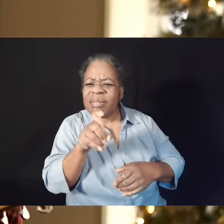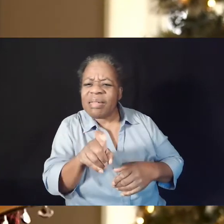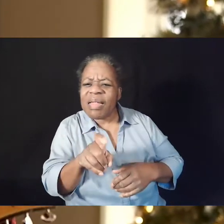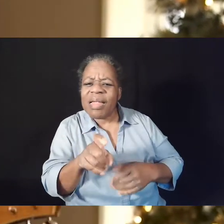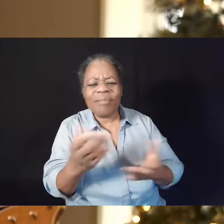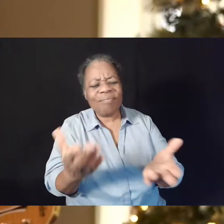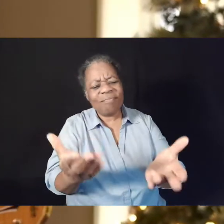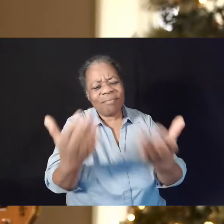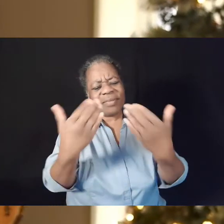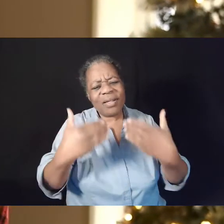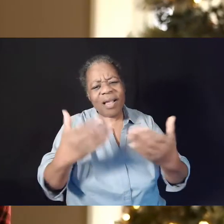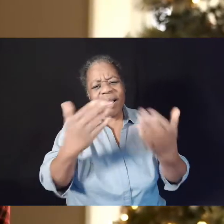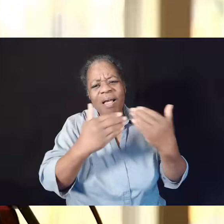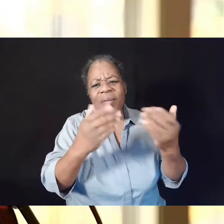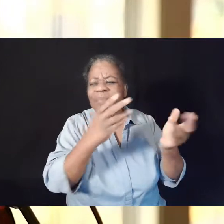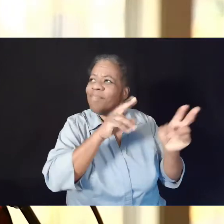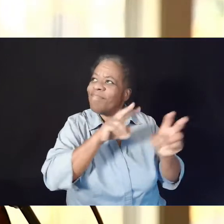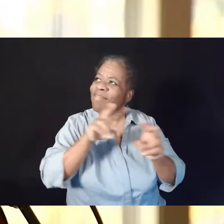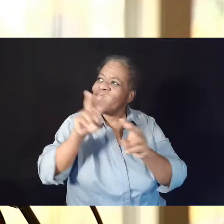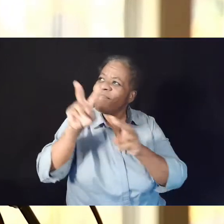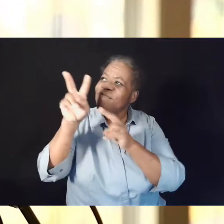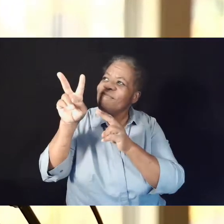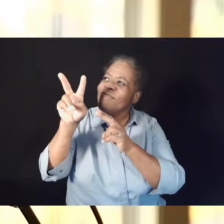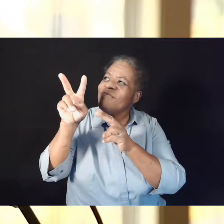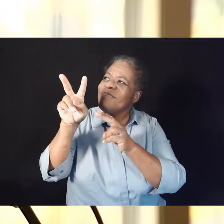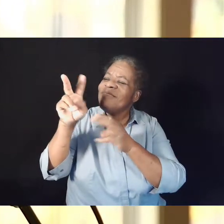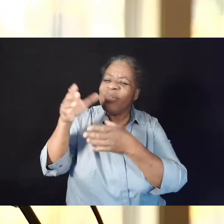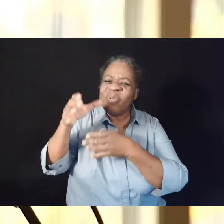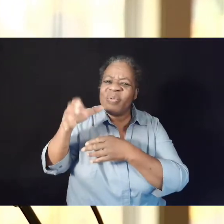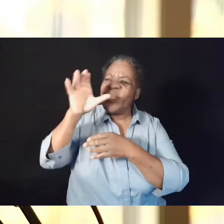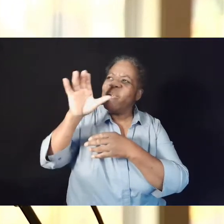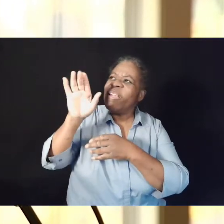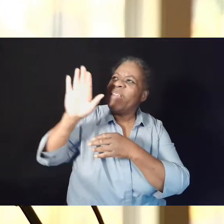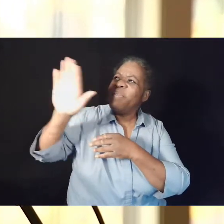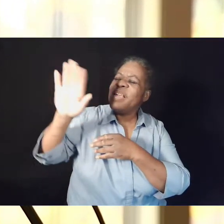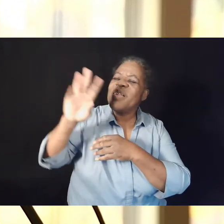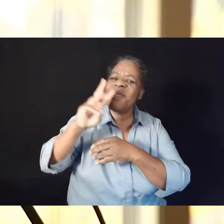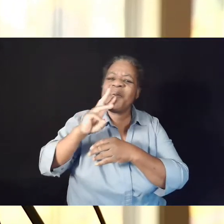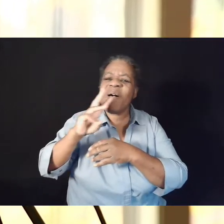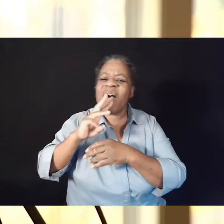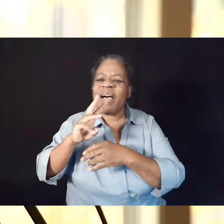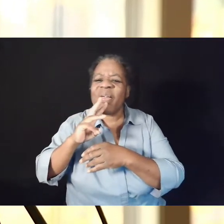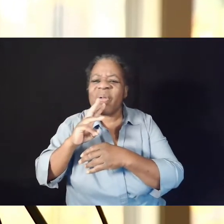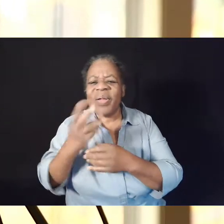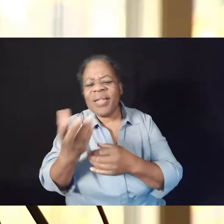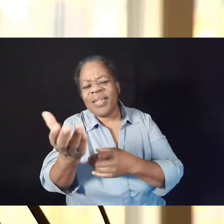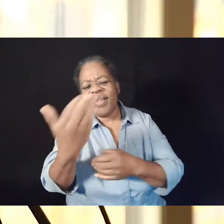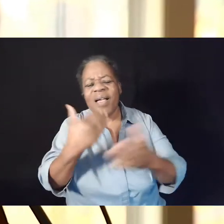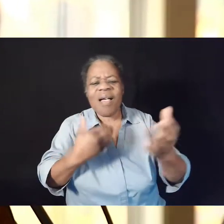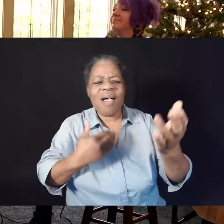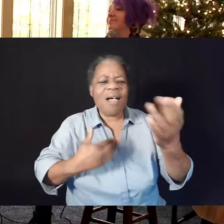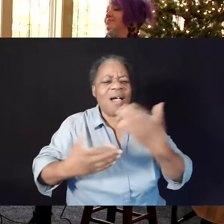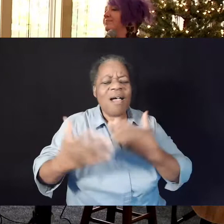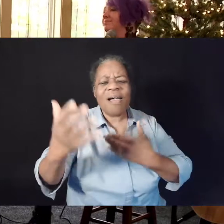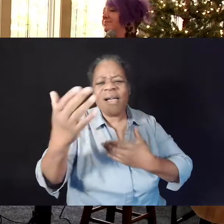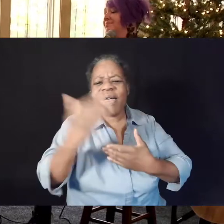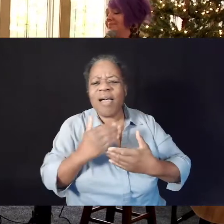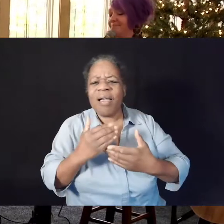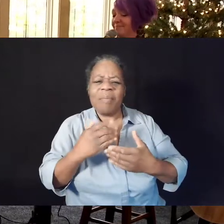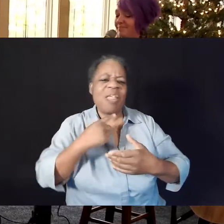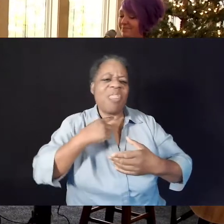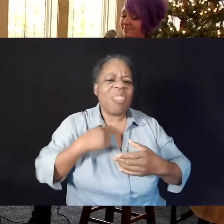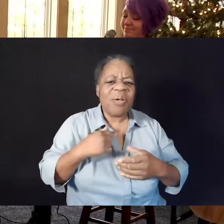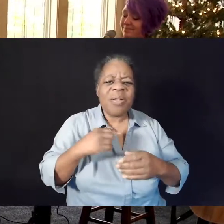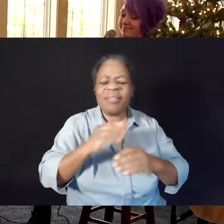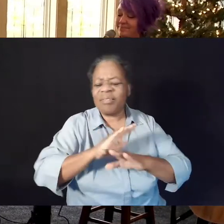never runs dry. Drink of the water, come and thirst no more.